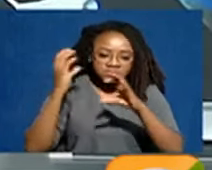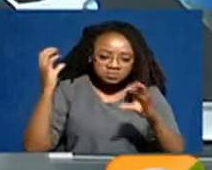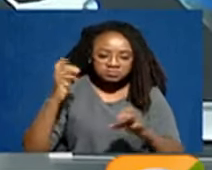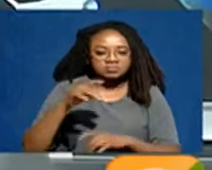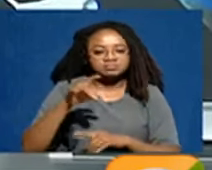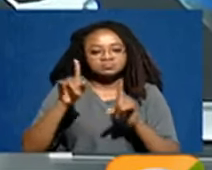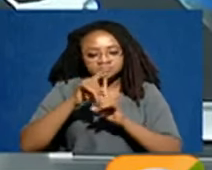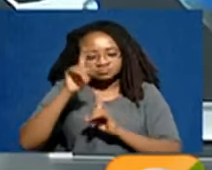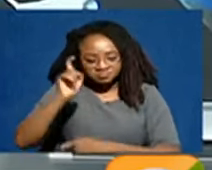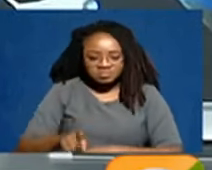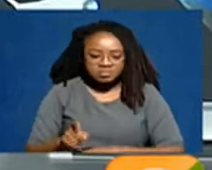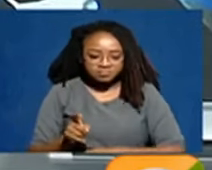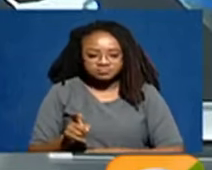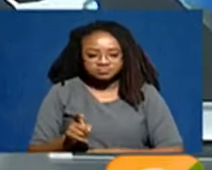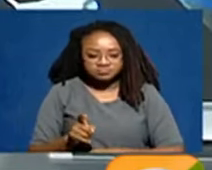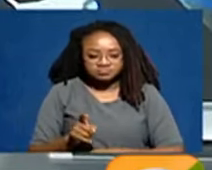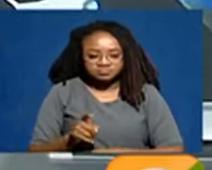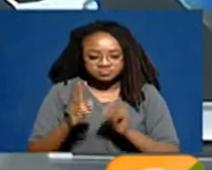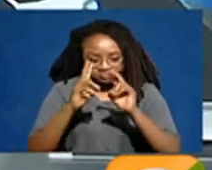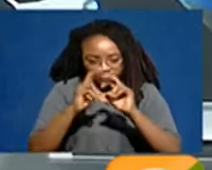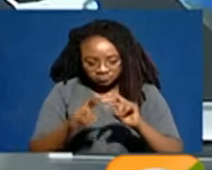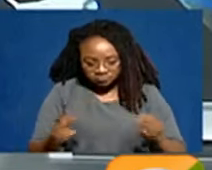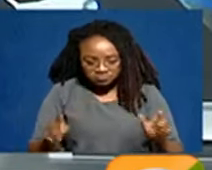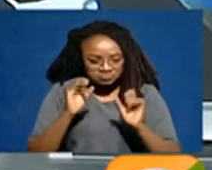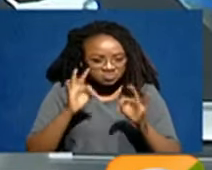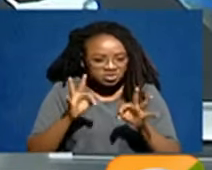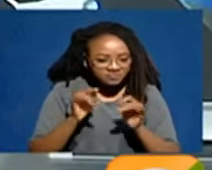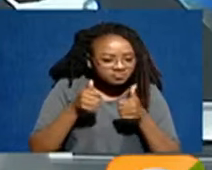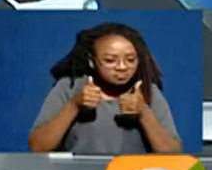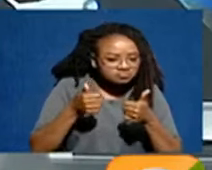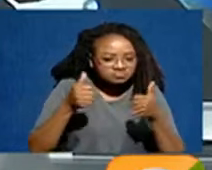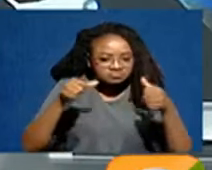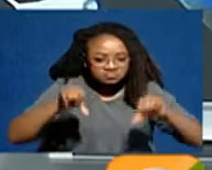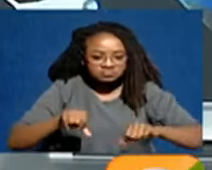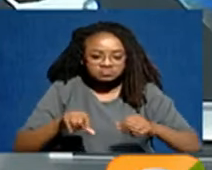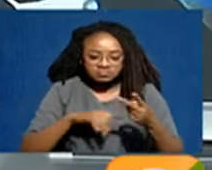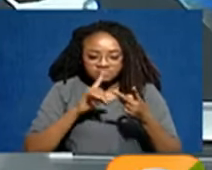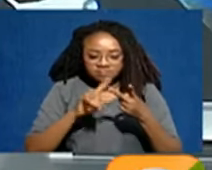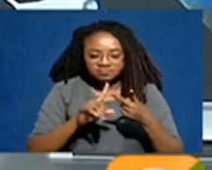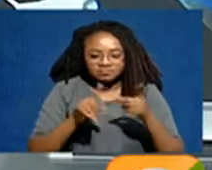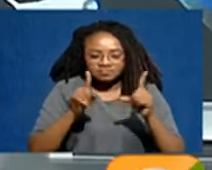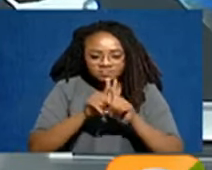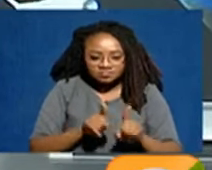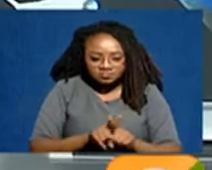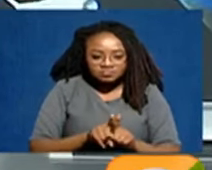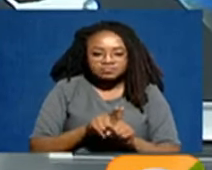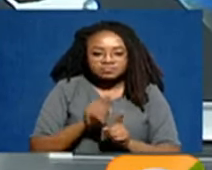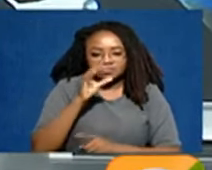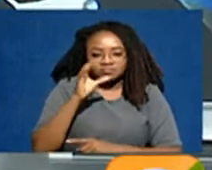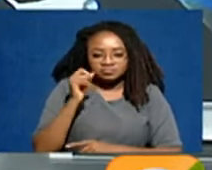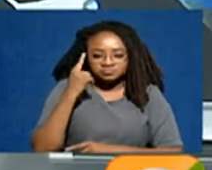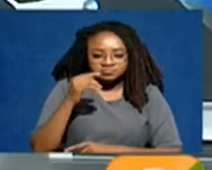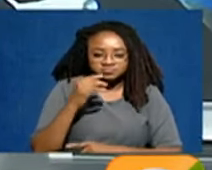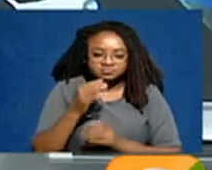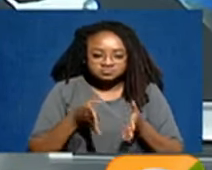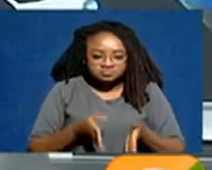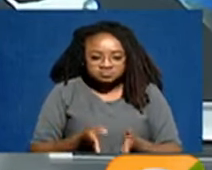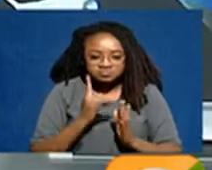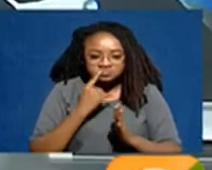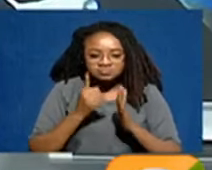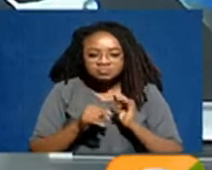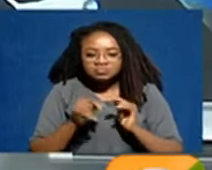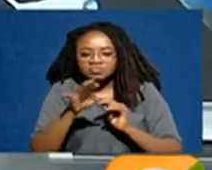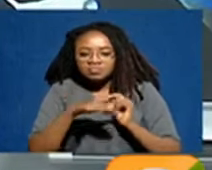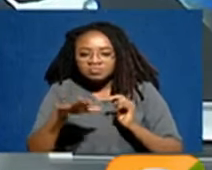PSV drivers in 14 days. The Roads and Transport Cabinet Secretary Kipchuma Murkomen says identified road black